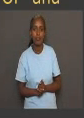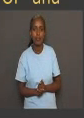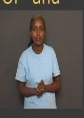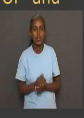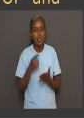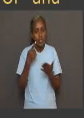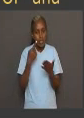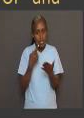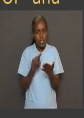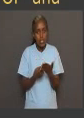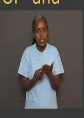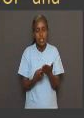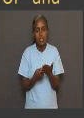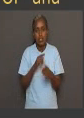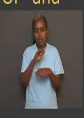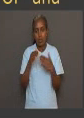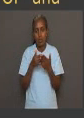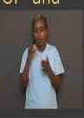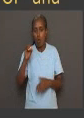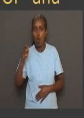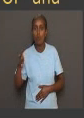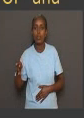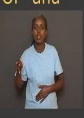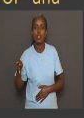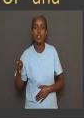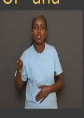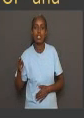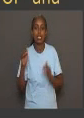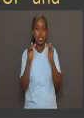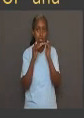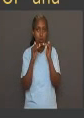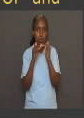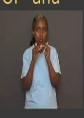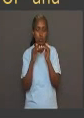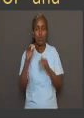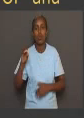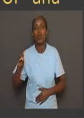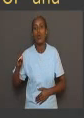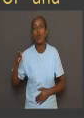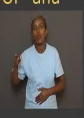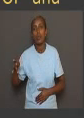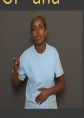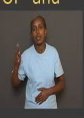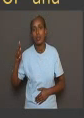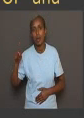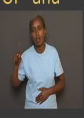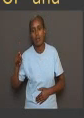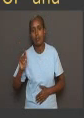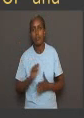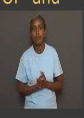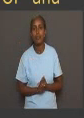is such that OP is equal to OP